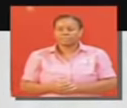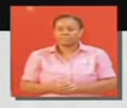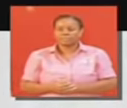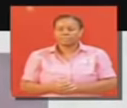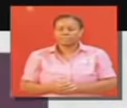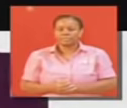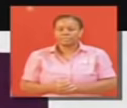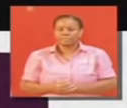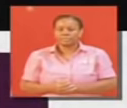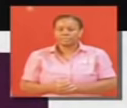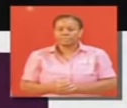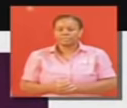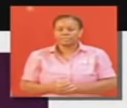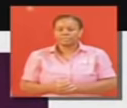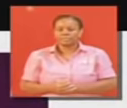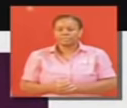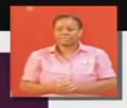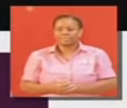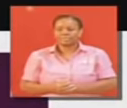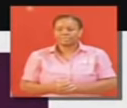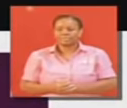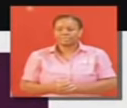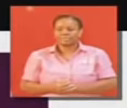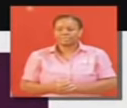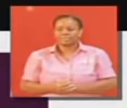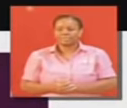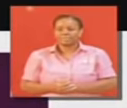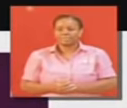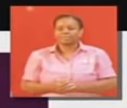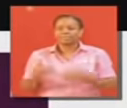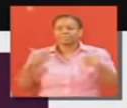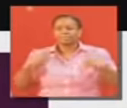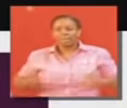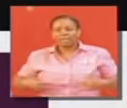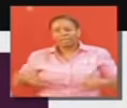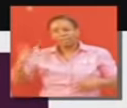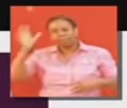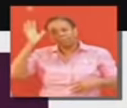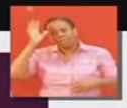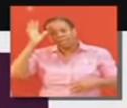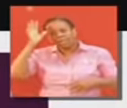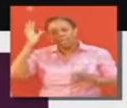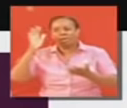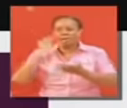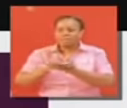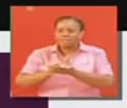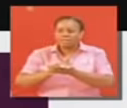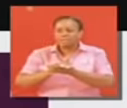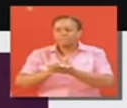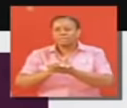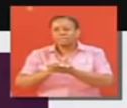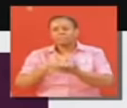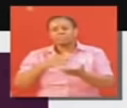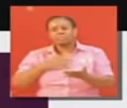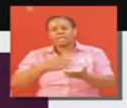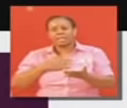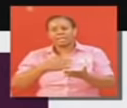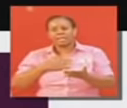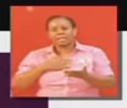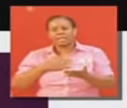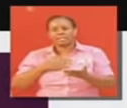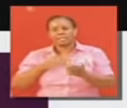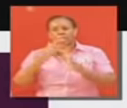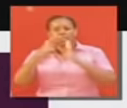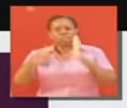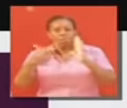As a father and a husband, I believe it is my role to protect my family. As a Trinbegonian, I also have a responsibility to